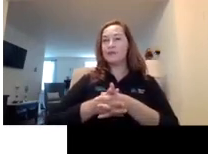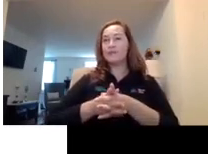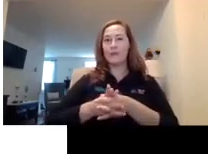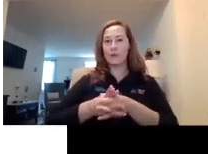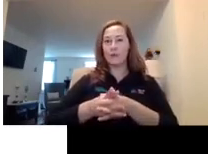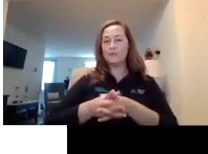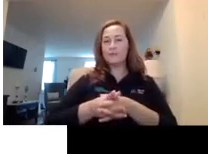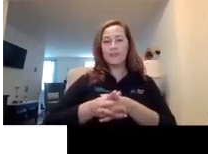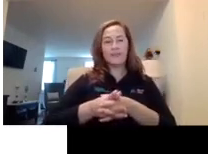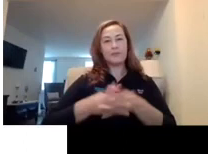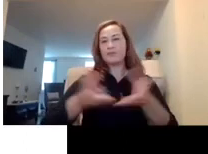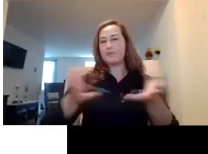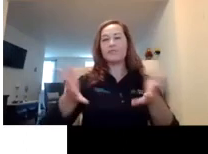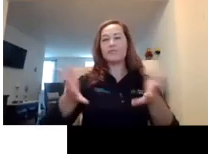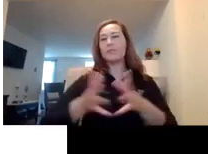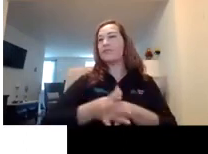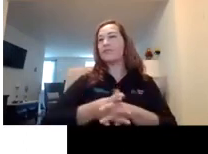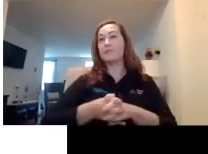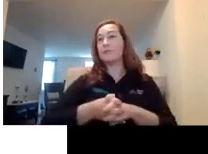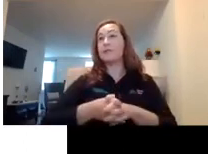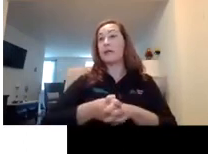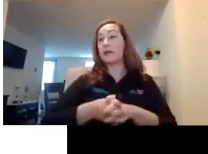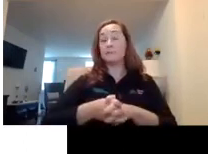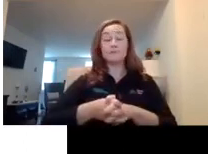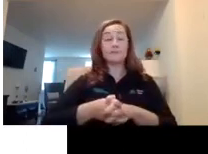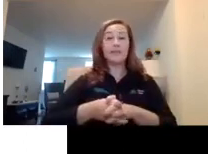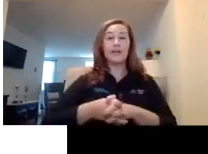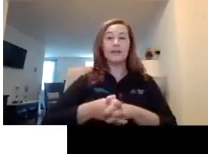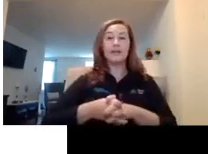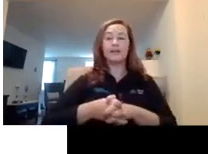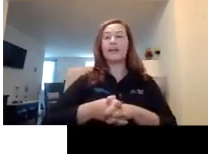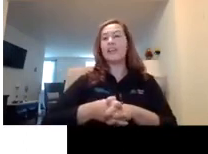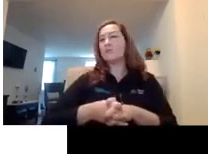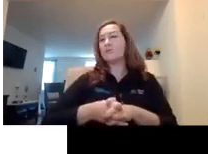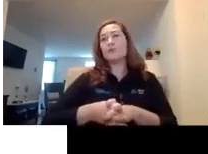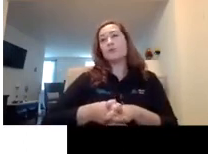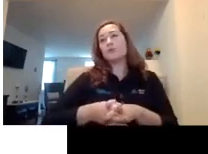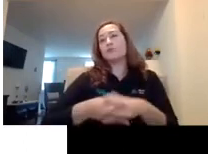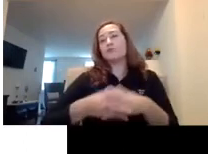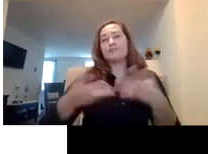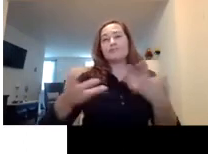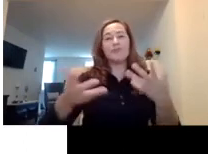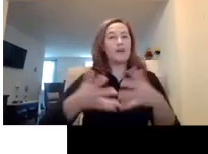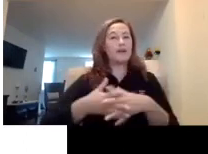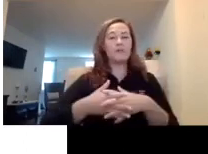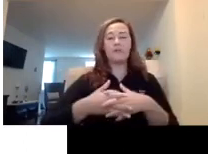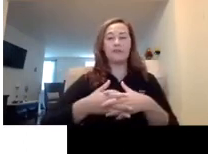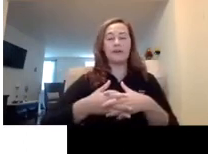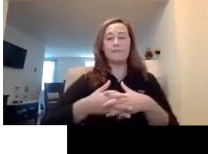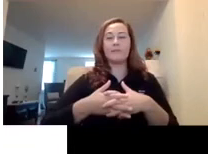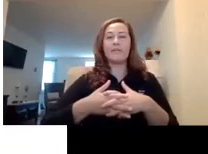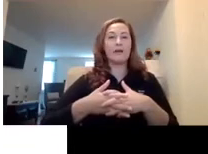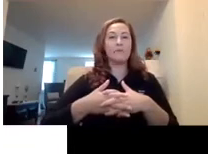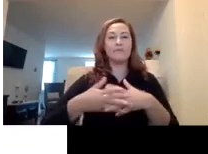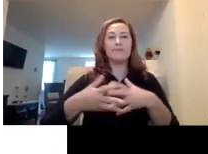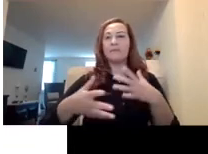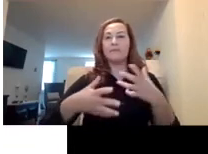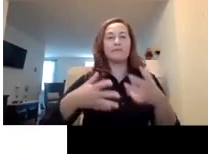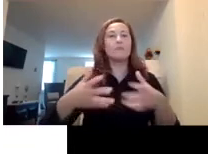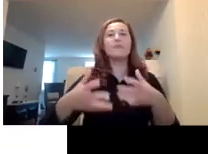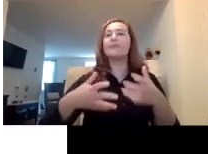particular photo, it was around 7:30 p.m. And I was also, you know, kind of